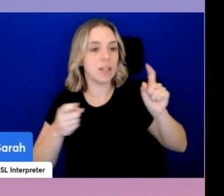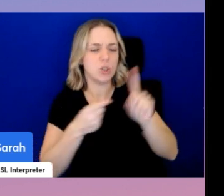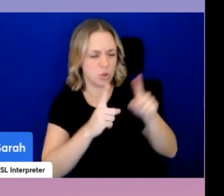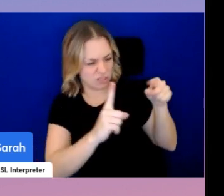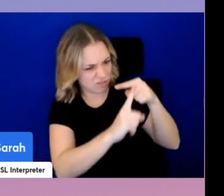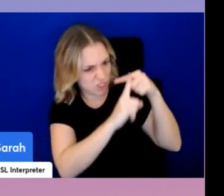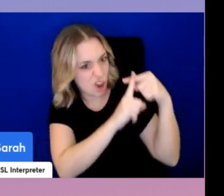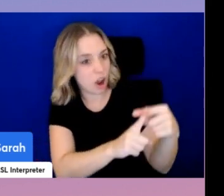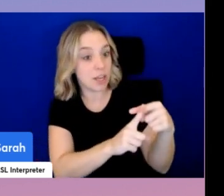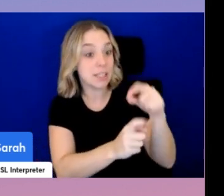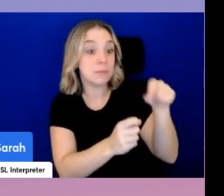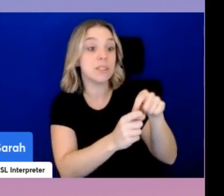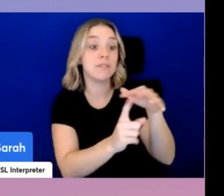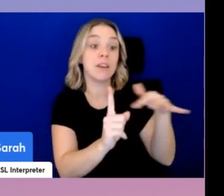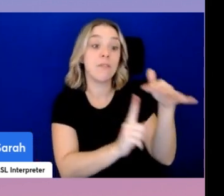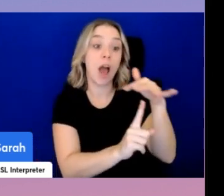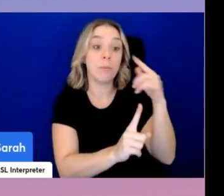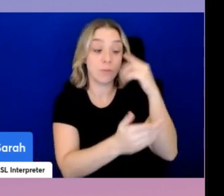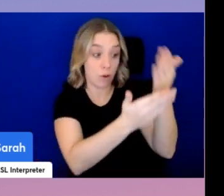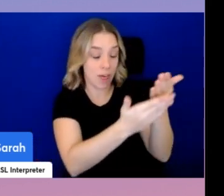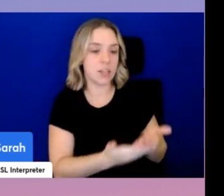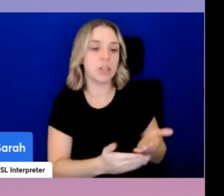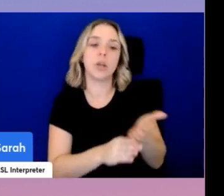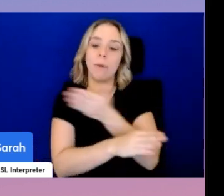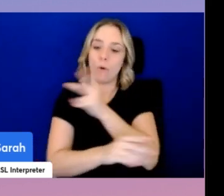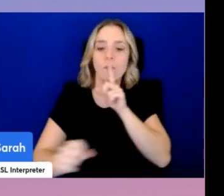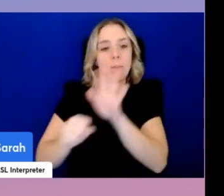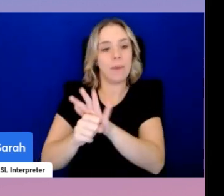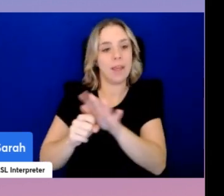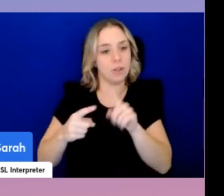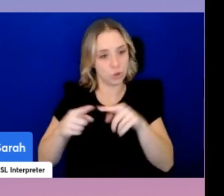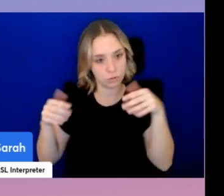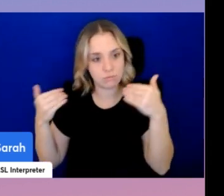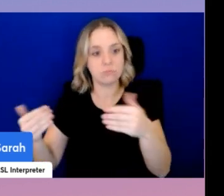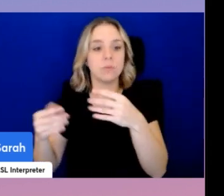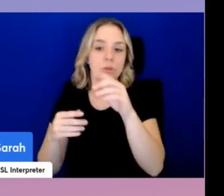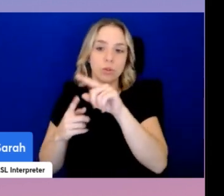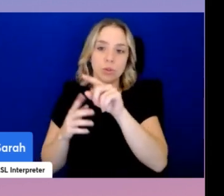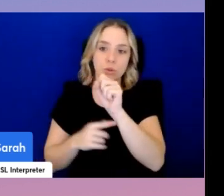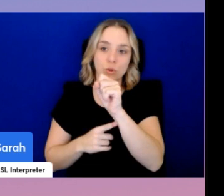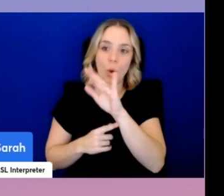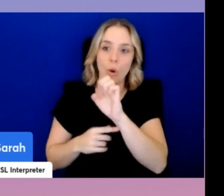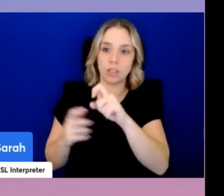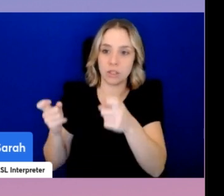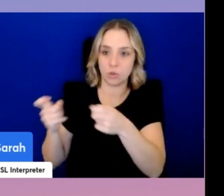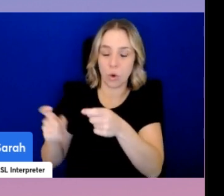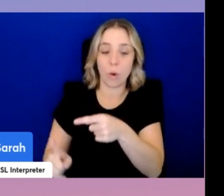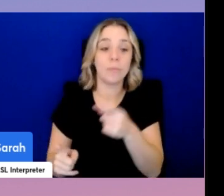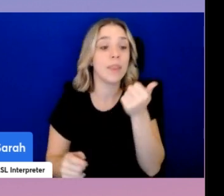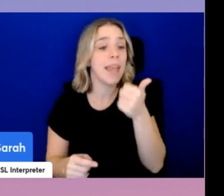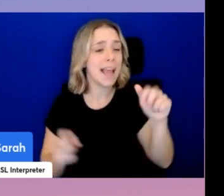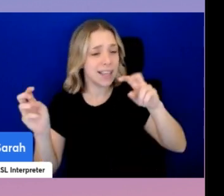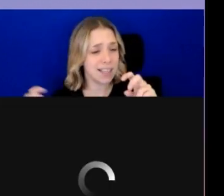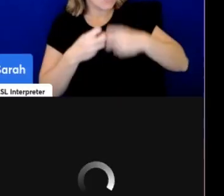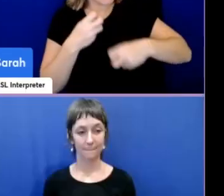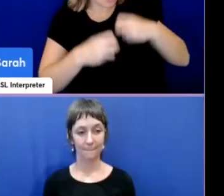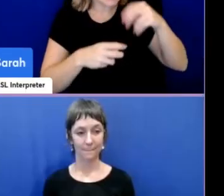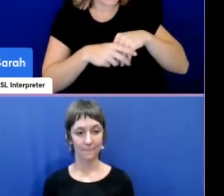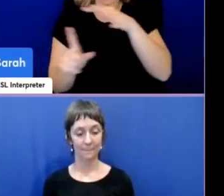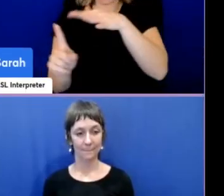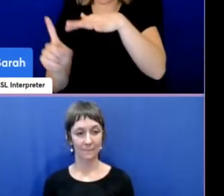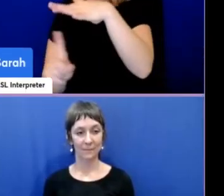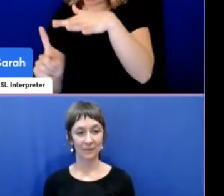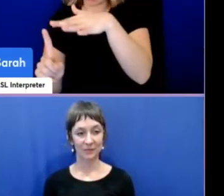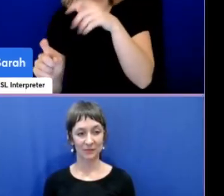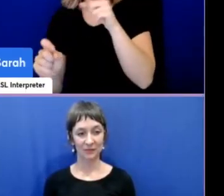for validation before committing their code to source control. Any difficulties with a given environment can be ironed out early, ensuring confidence